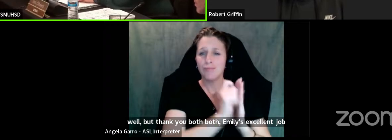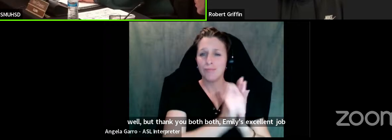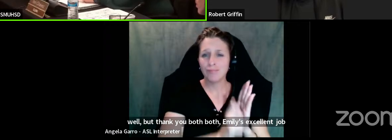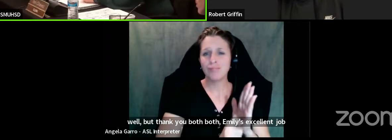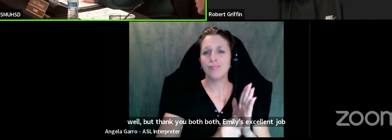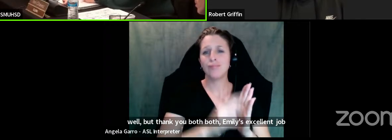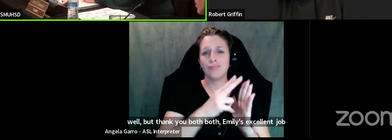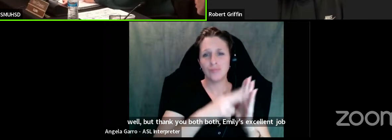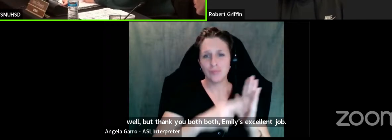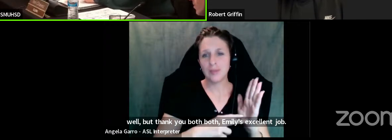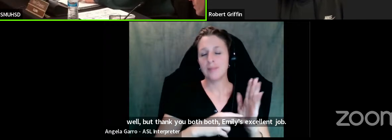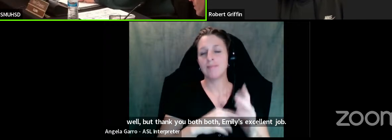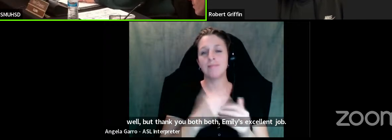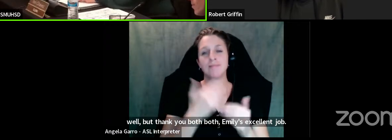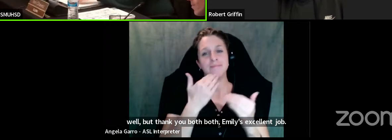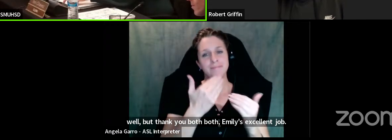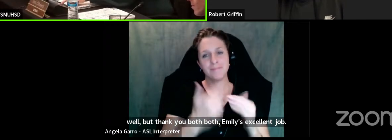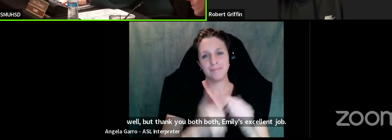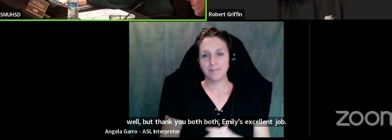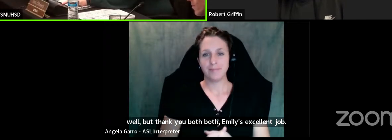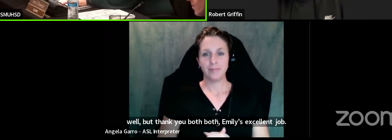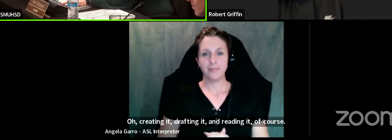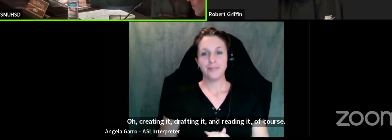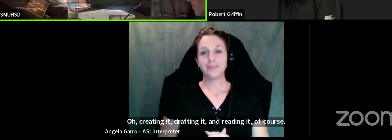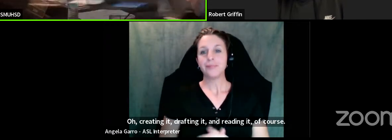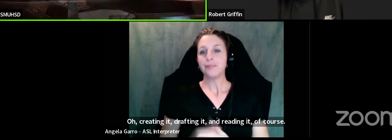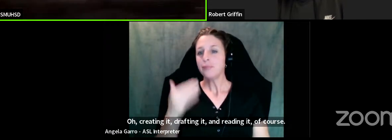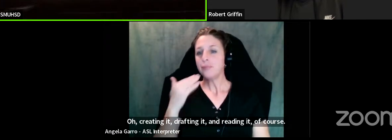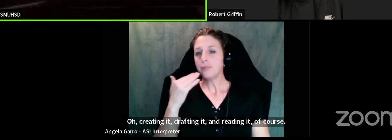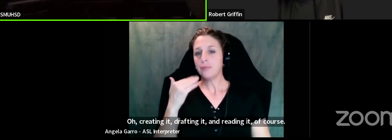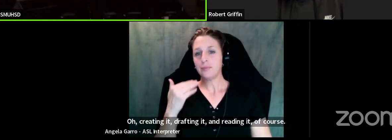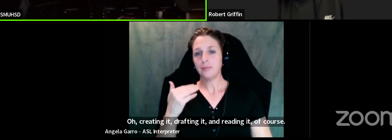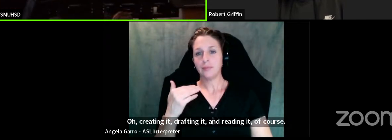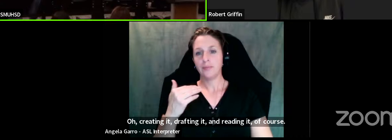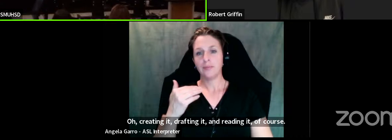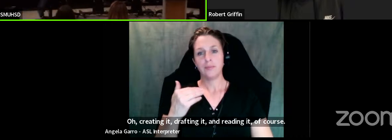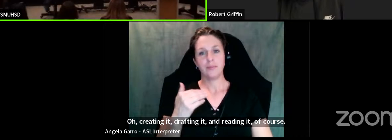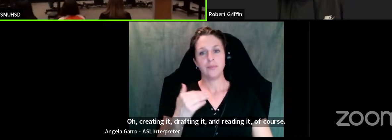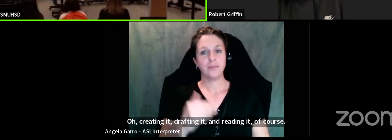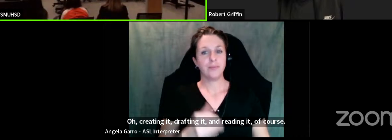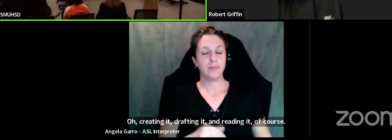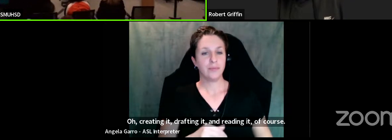and reading it, of course. Thank you.